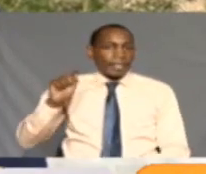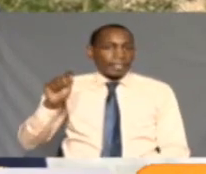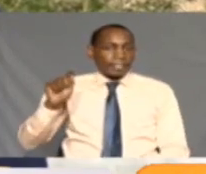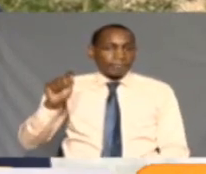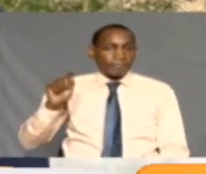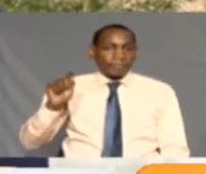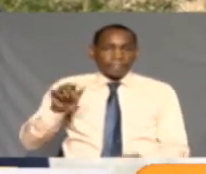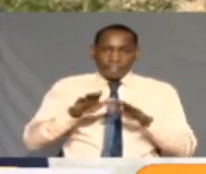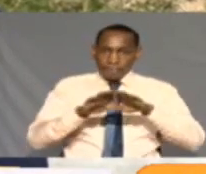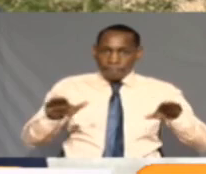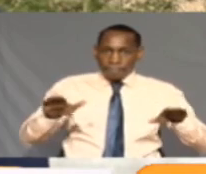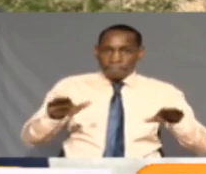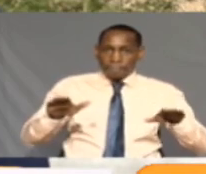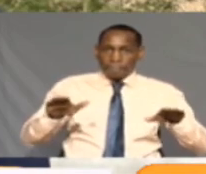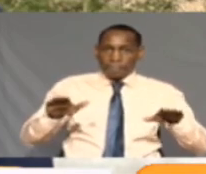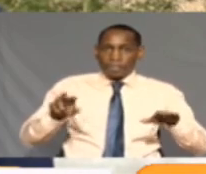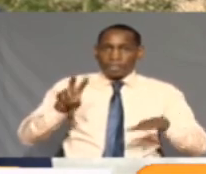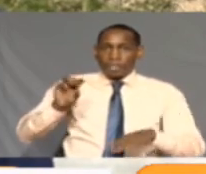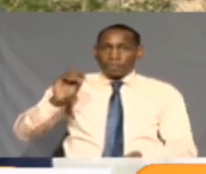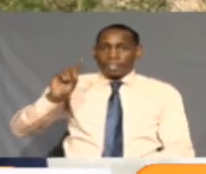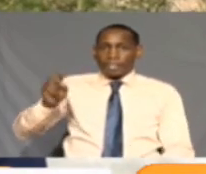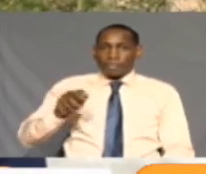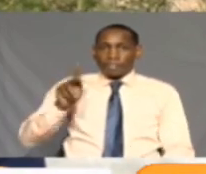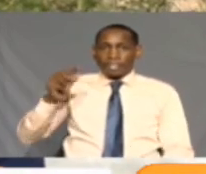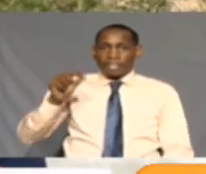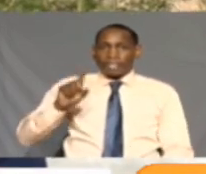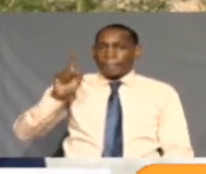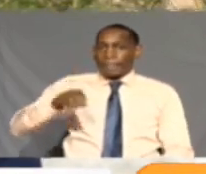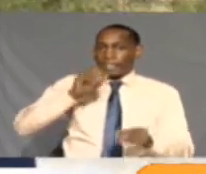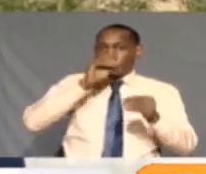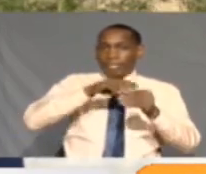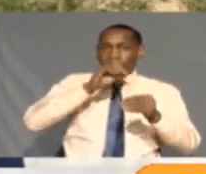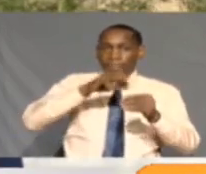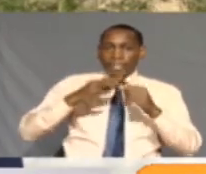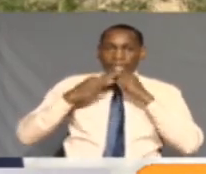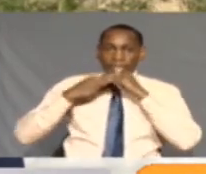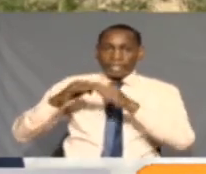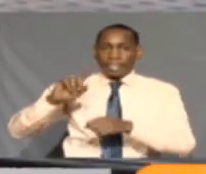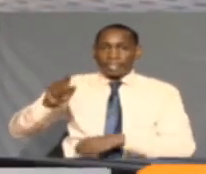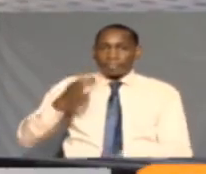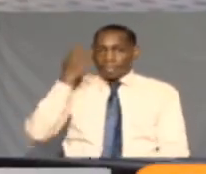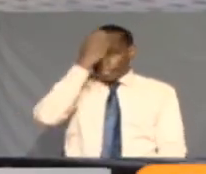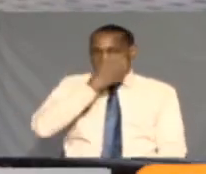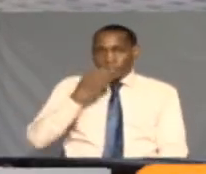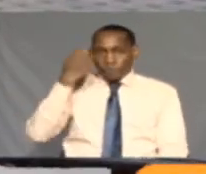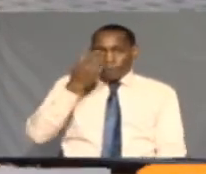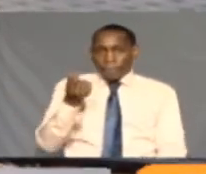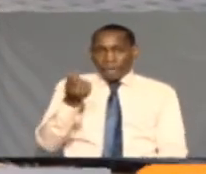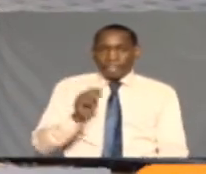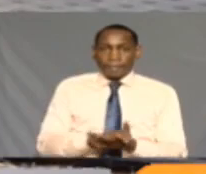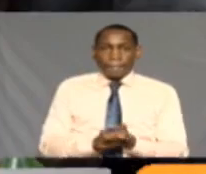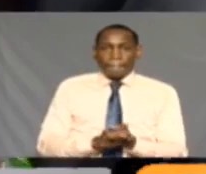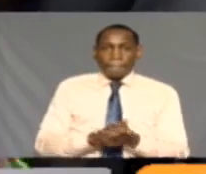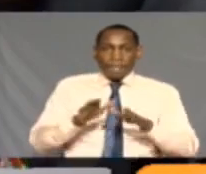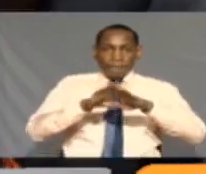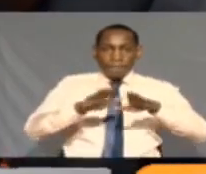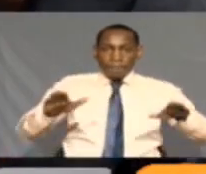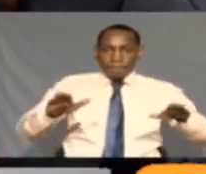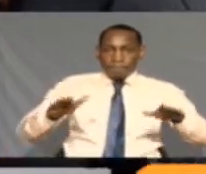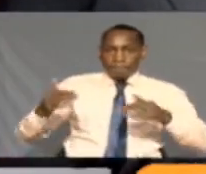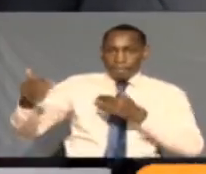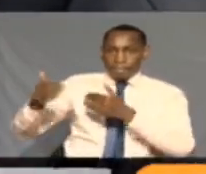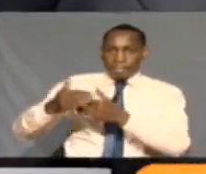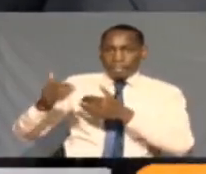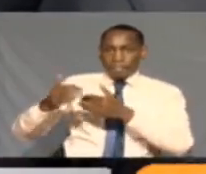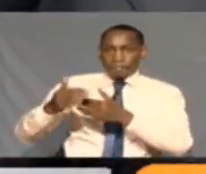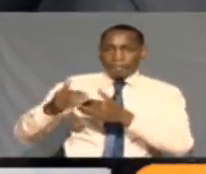200 ton farm, which is 200,000 kilos, then you have to invest €800,000. The hatchery, located just a few meters